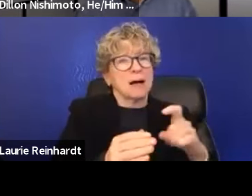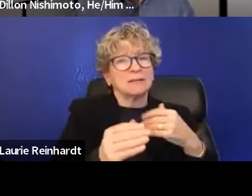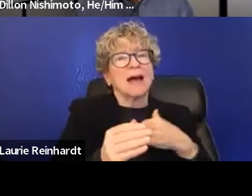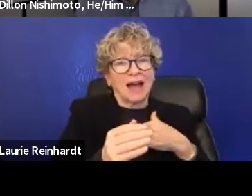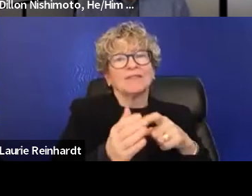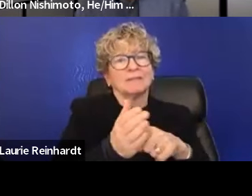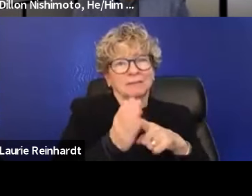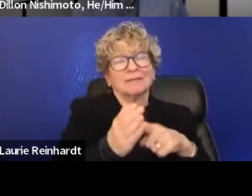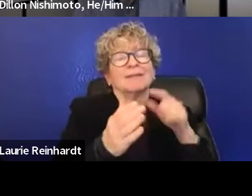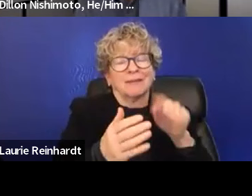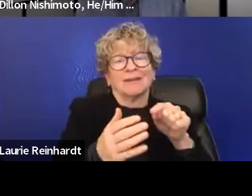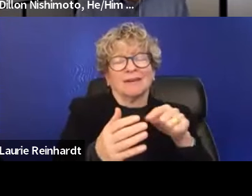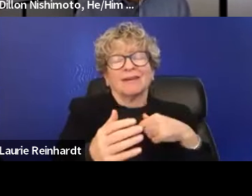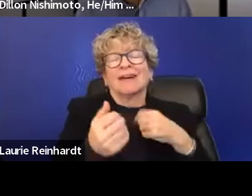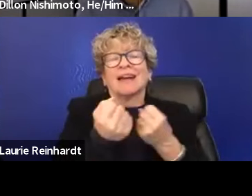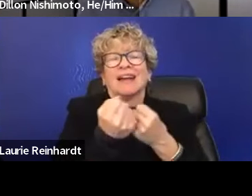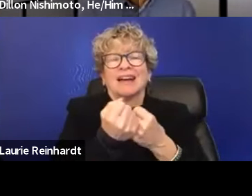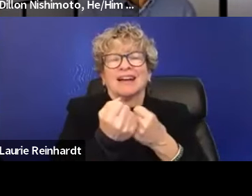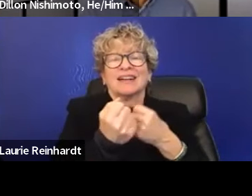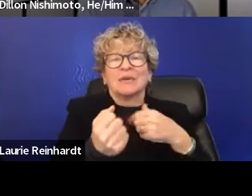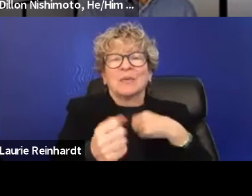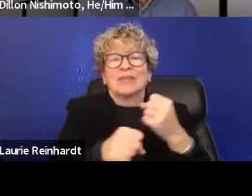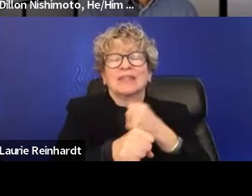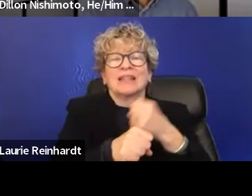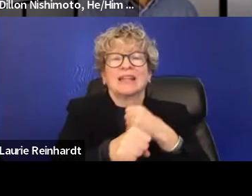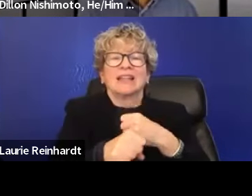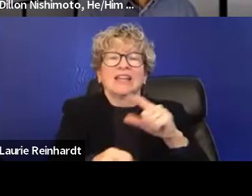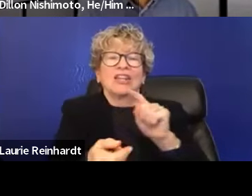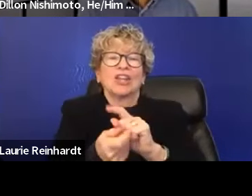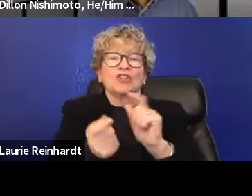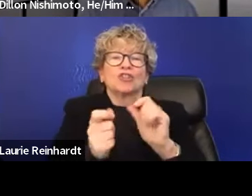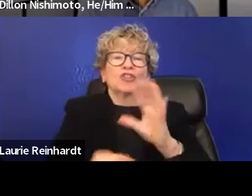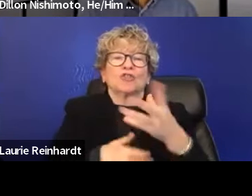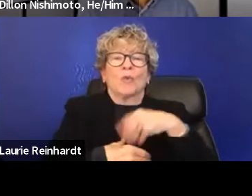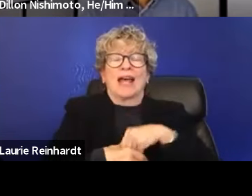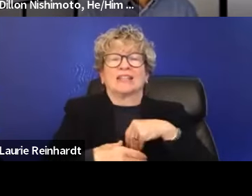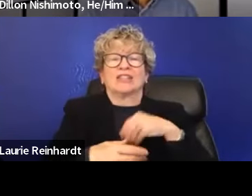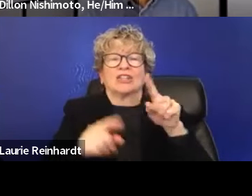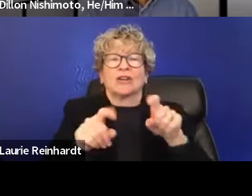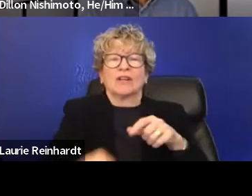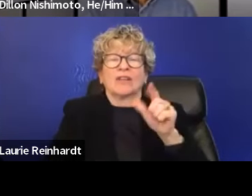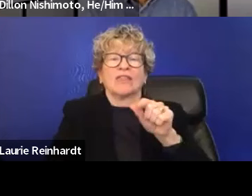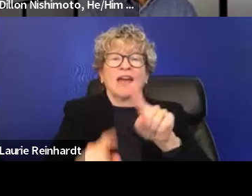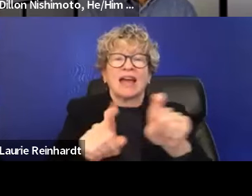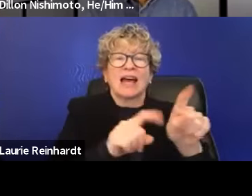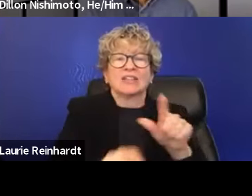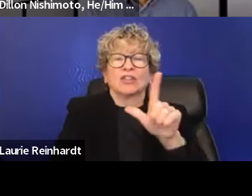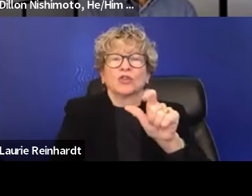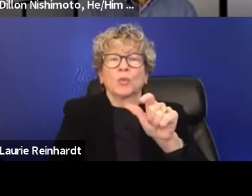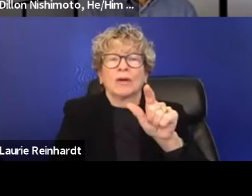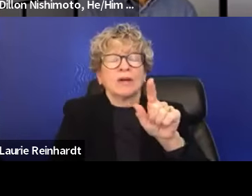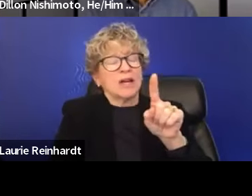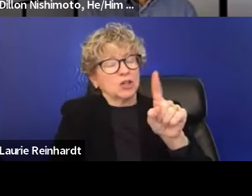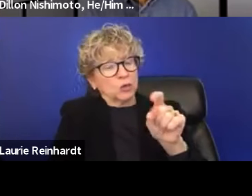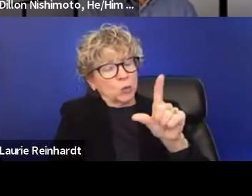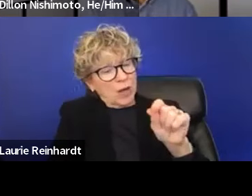study I cite is the US Trans Survey, which in 2015 surveyed nearly 28,000 trans individuals. Their site